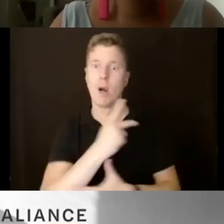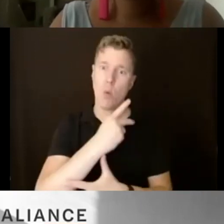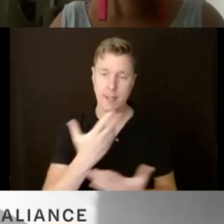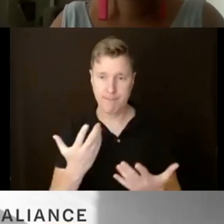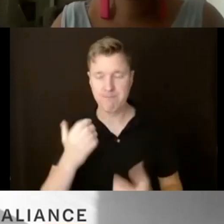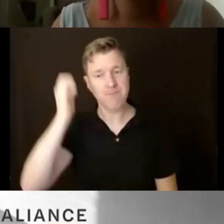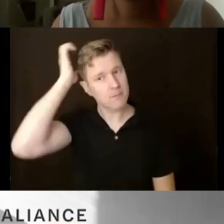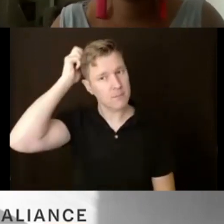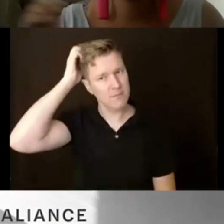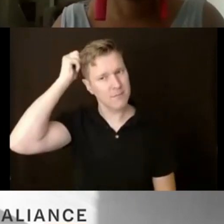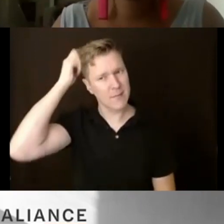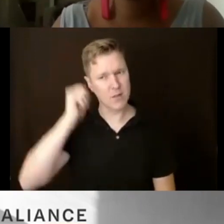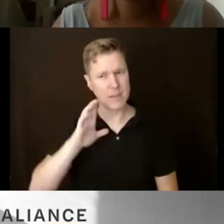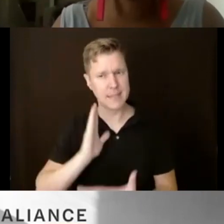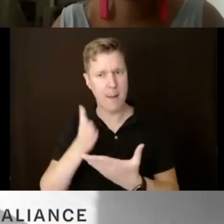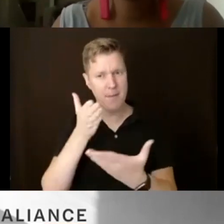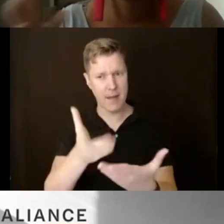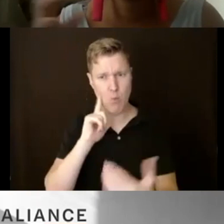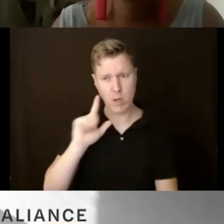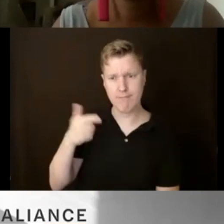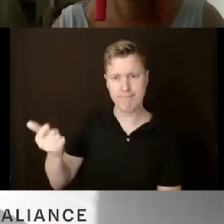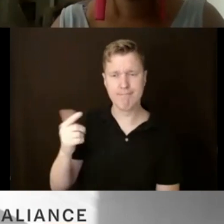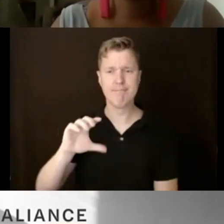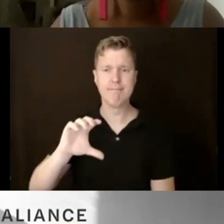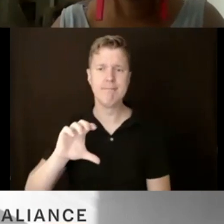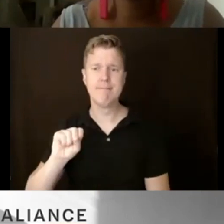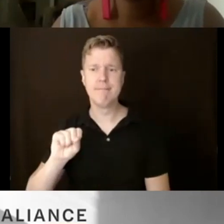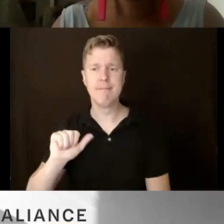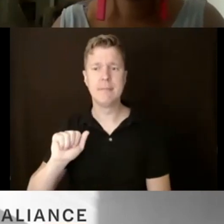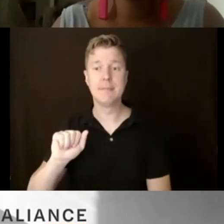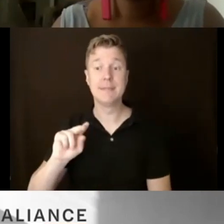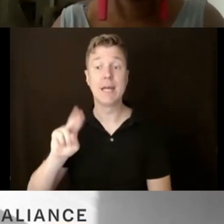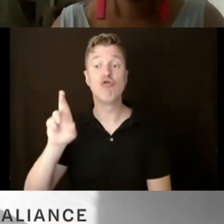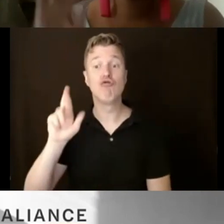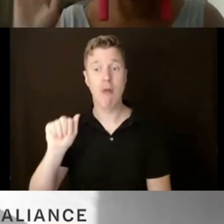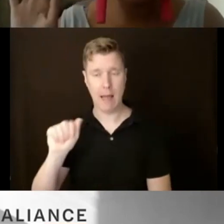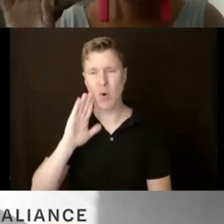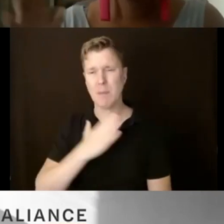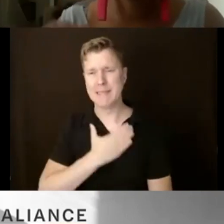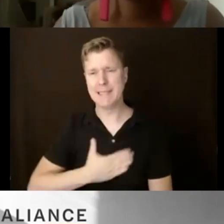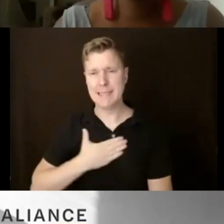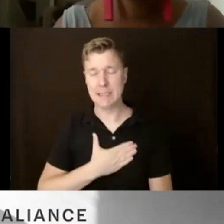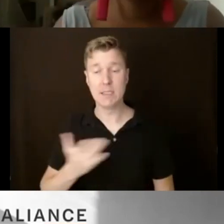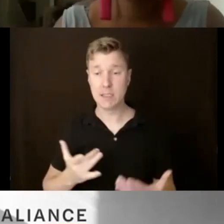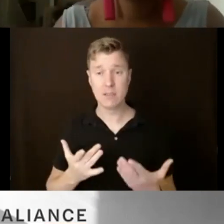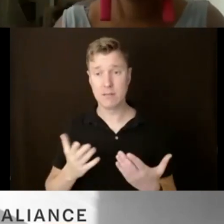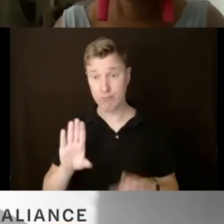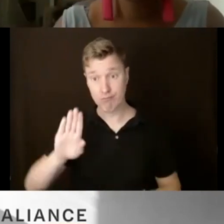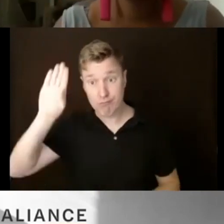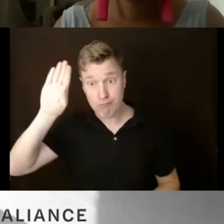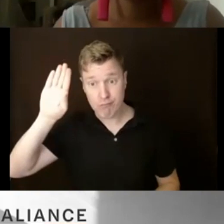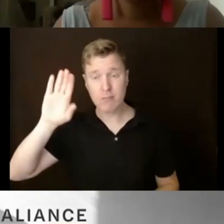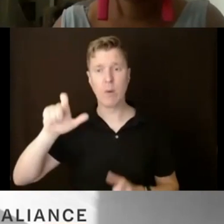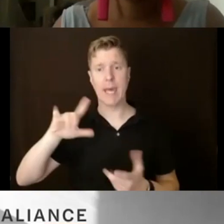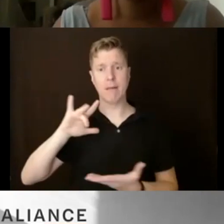I'll stop there and hand off to Sandra. And again, please feel free to raise your hand so that we can put you